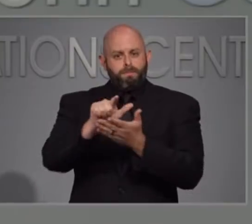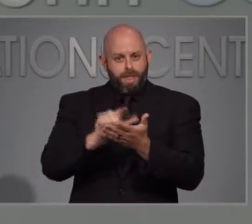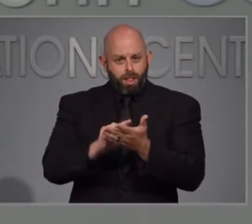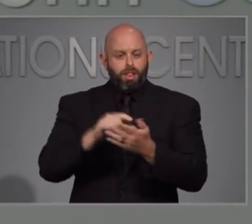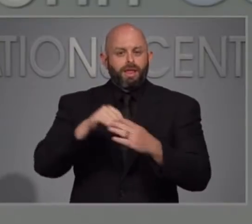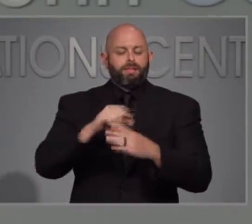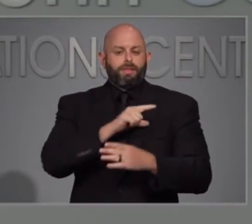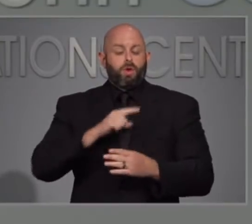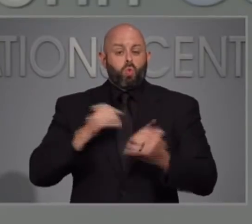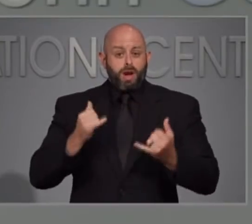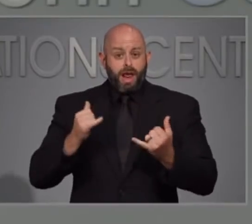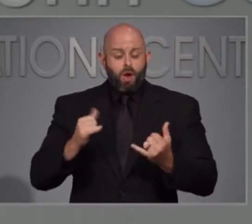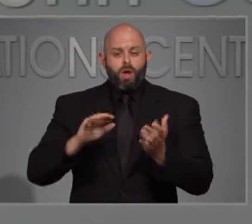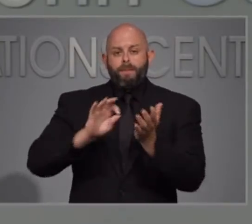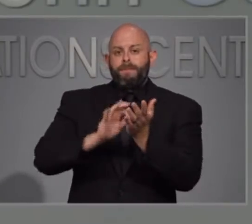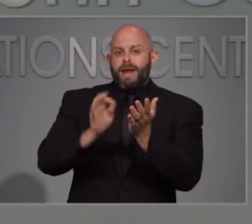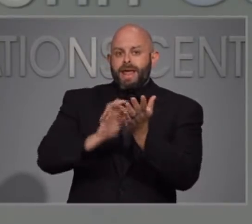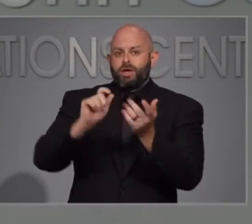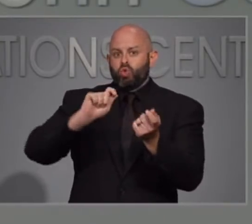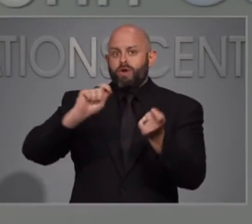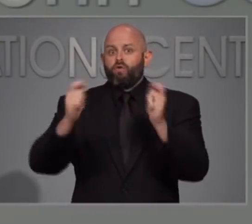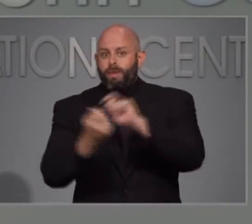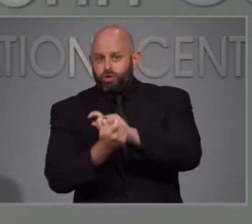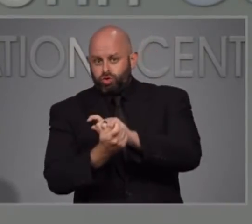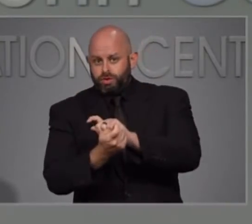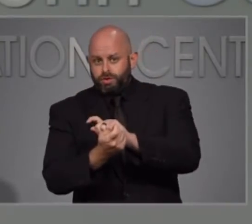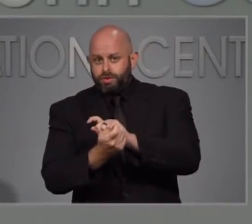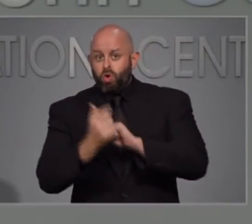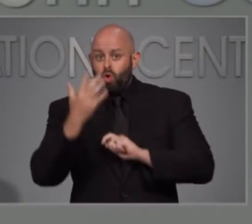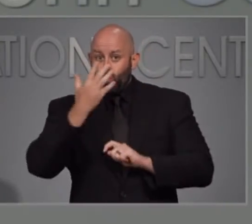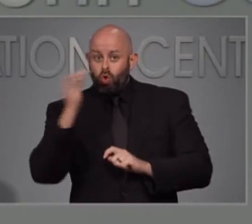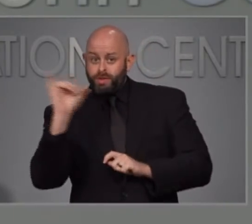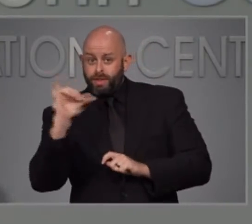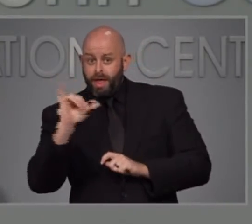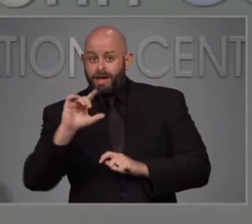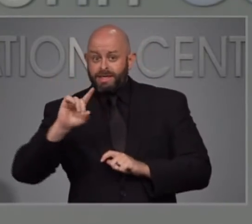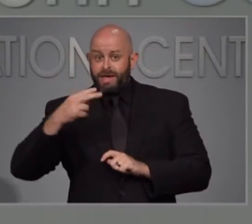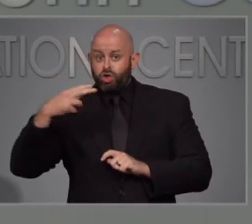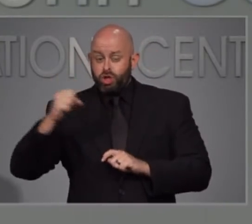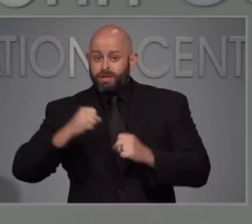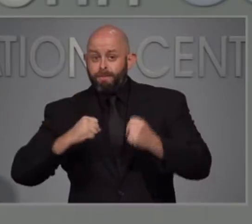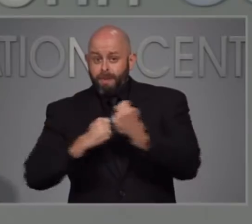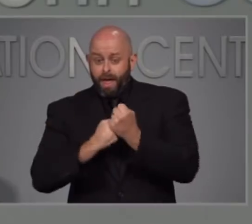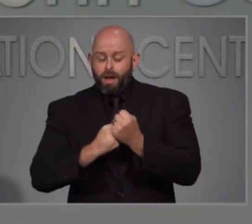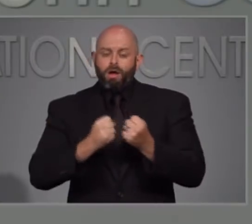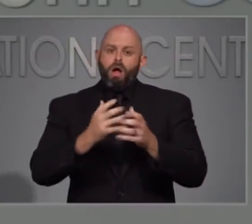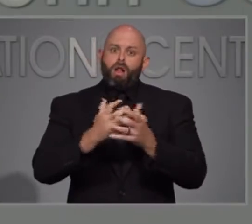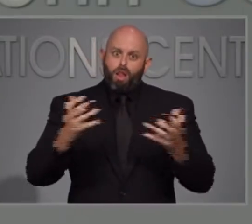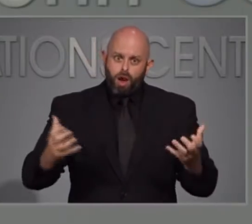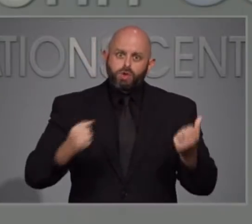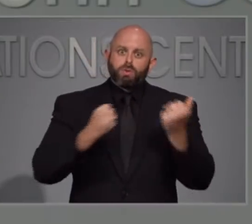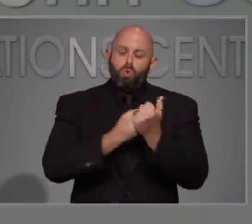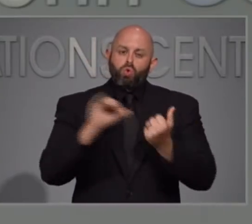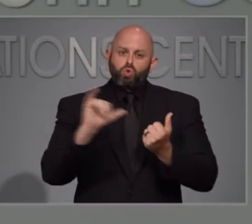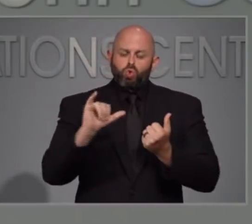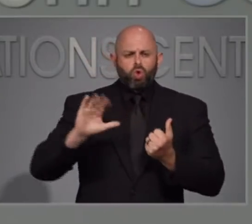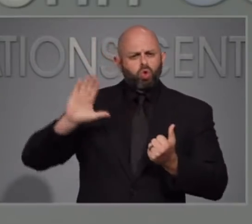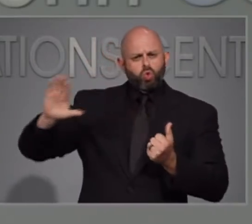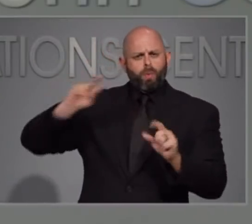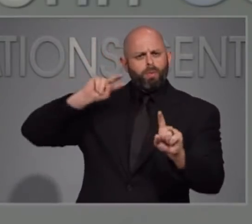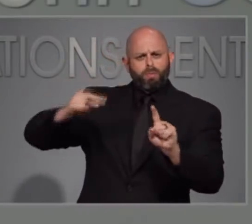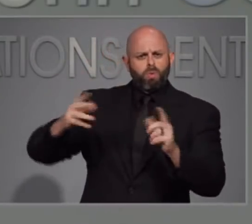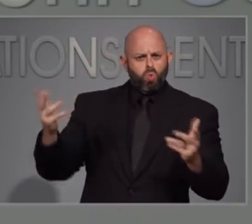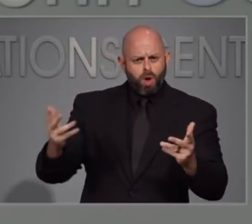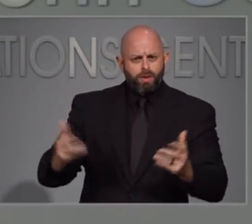has considerable amount of support, and it looks like it has DHHS backing. I just wanted to kind of get your perspective on it.